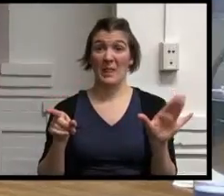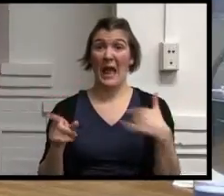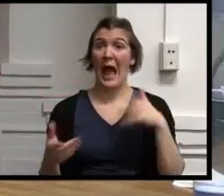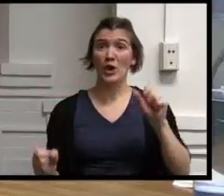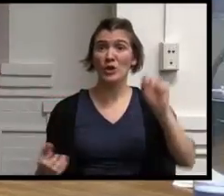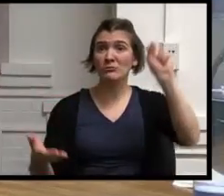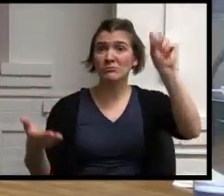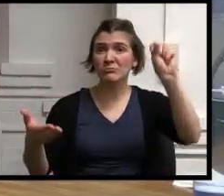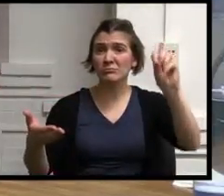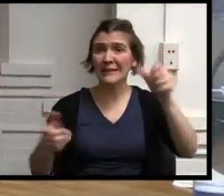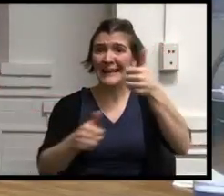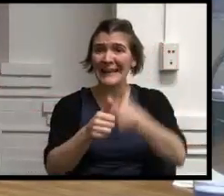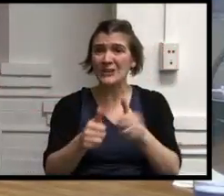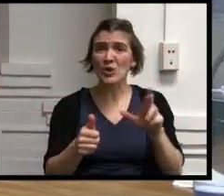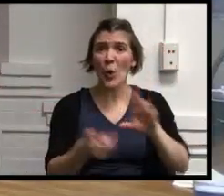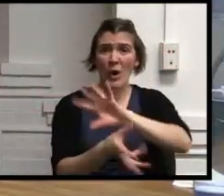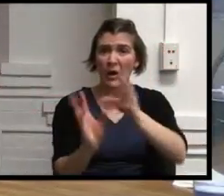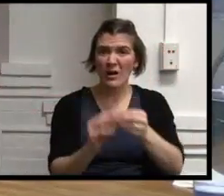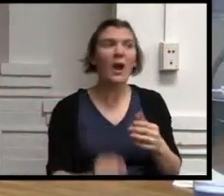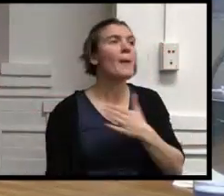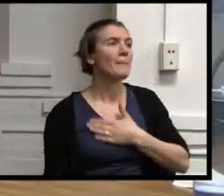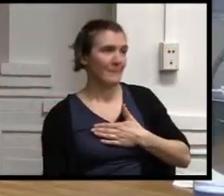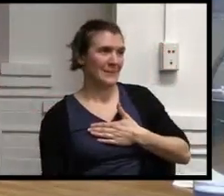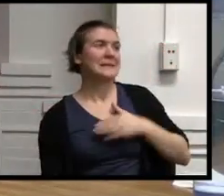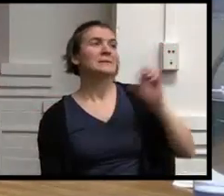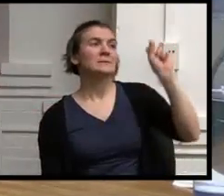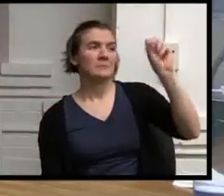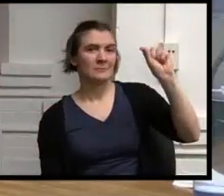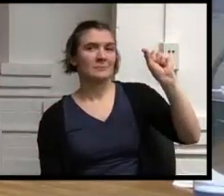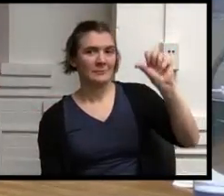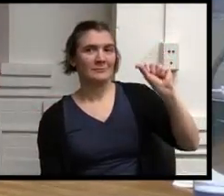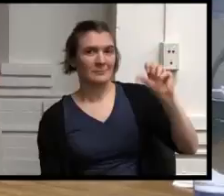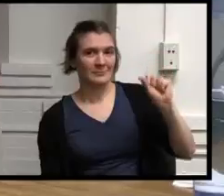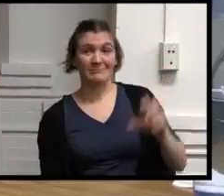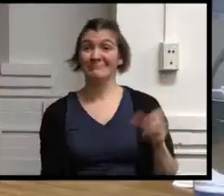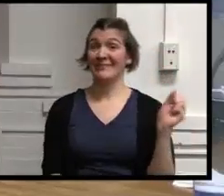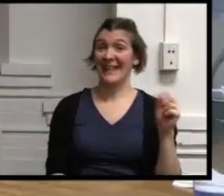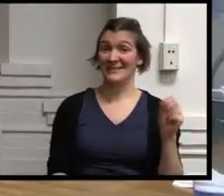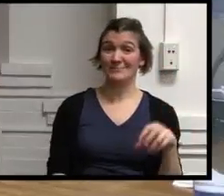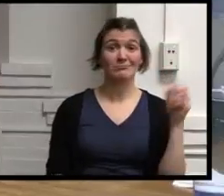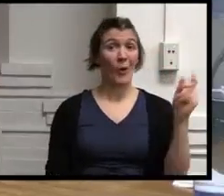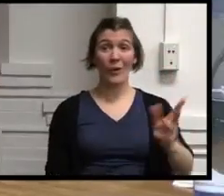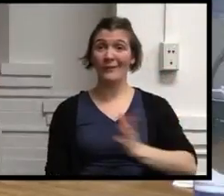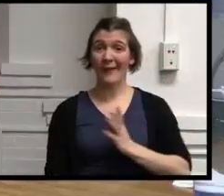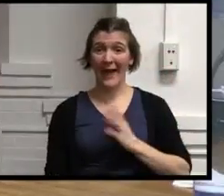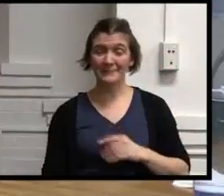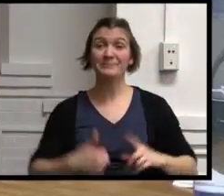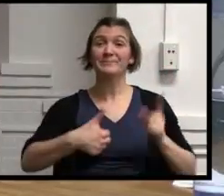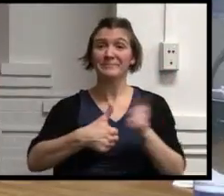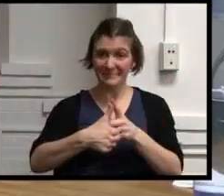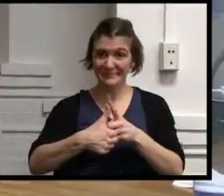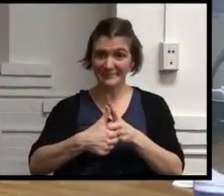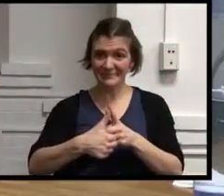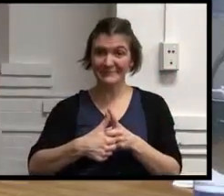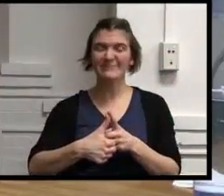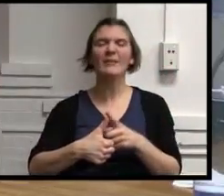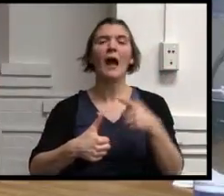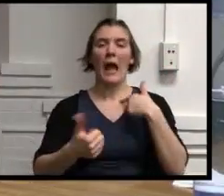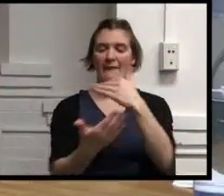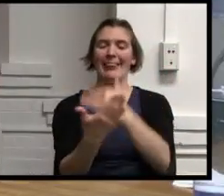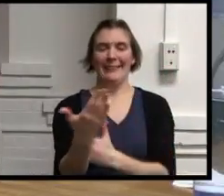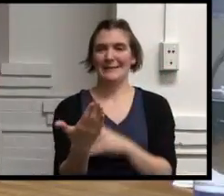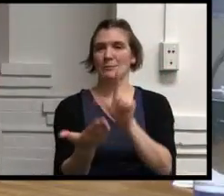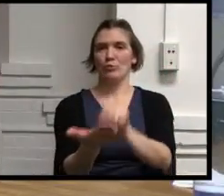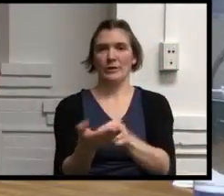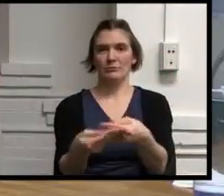list those individually, or if you want, we can just take them as a group. Can we list them? Yeah, just. Sure. So as set forth in the memorandum